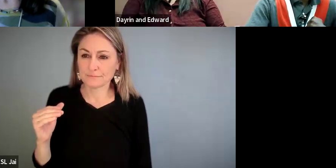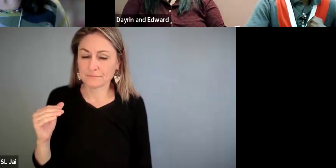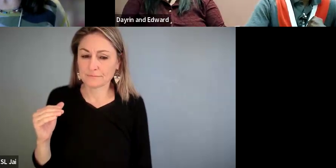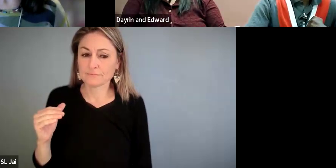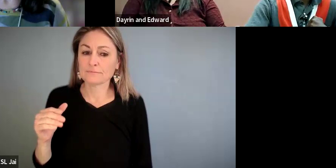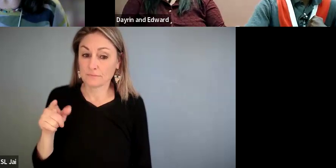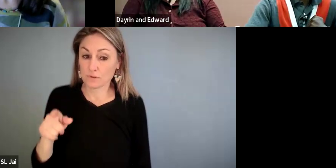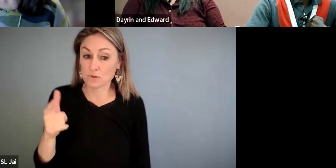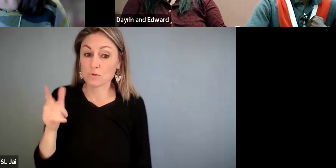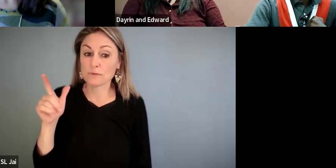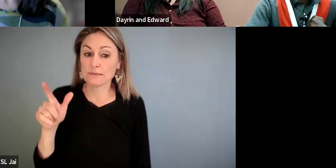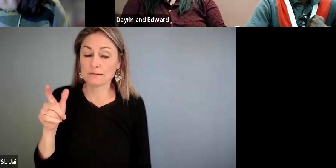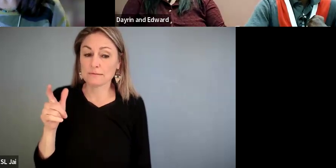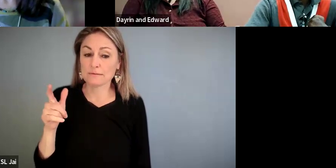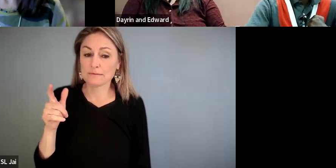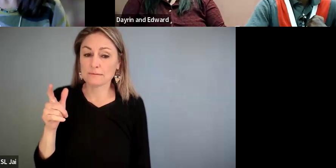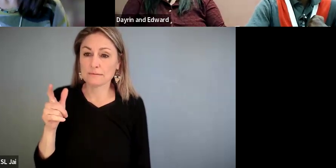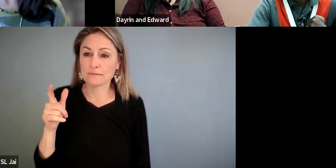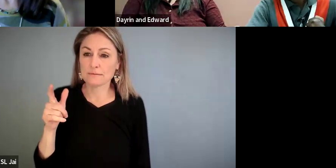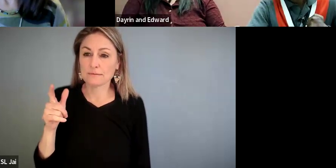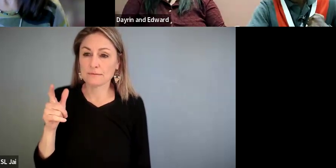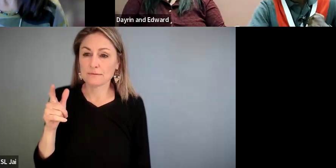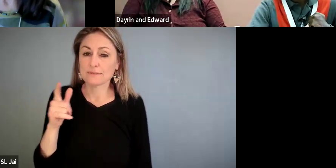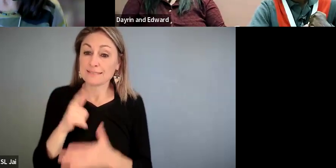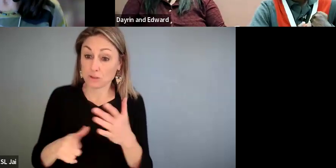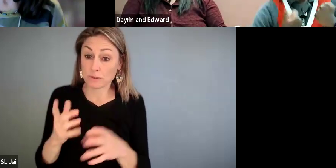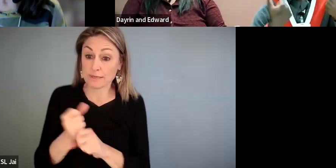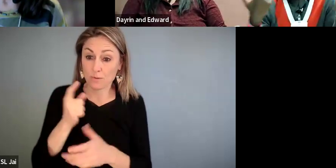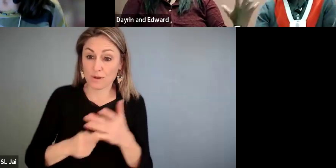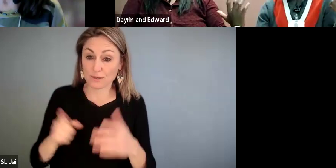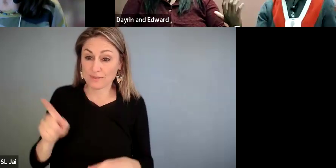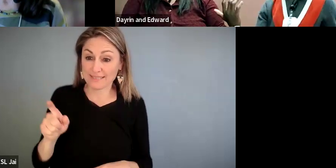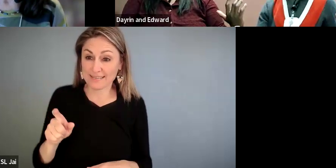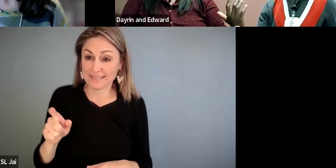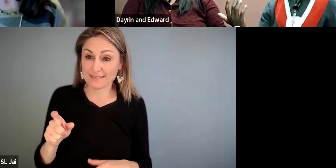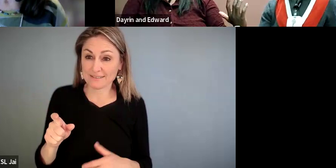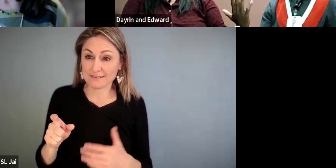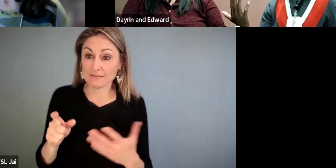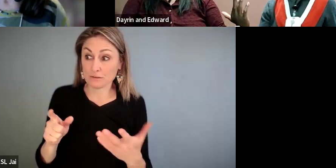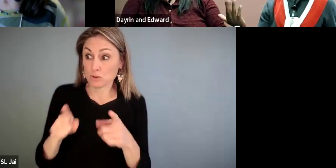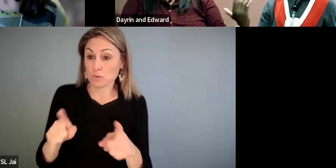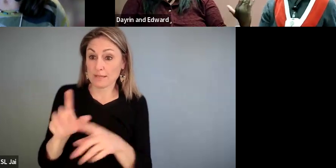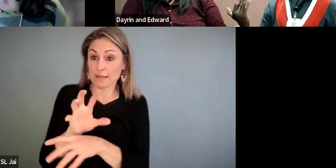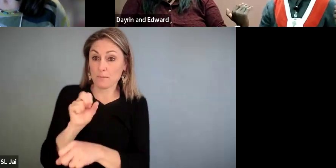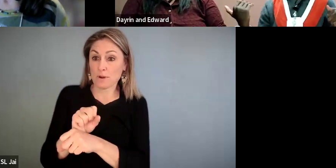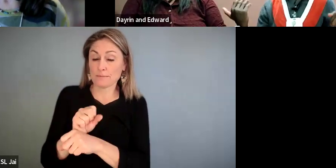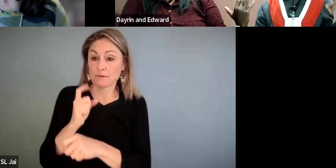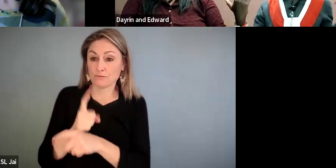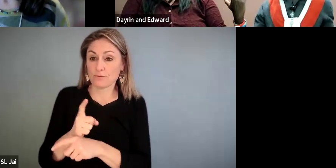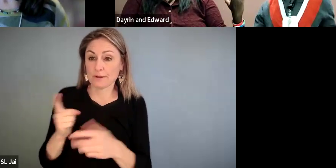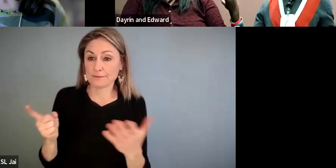do you need what? Did you get what you needed? At that appointment, those are some of the